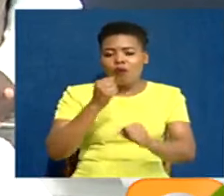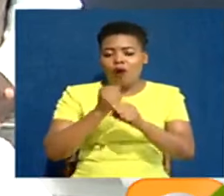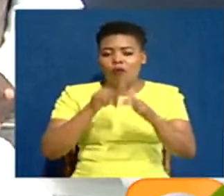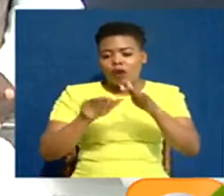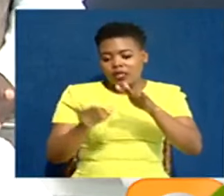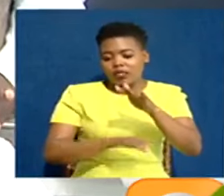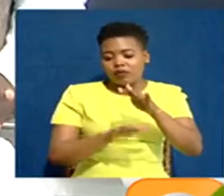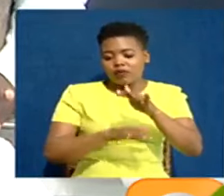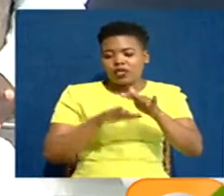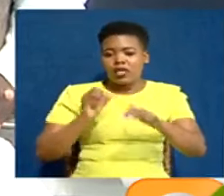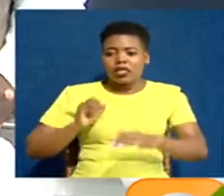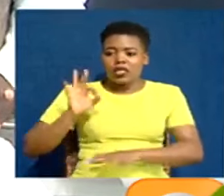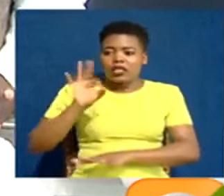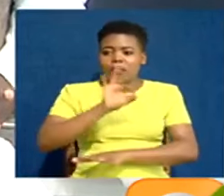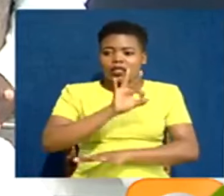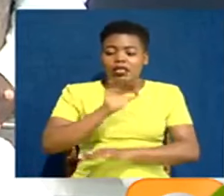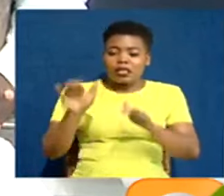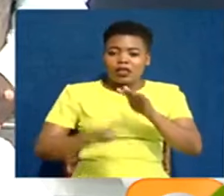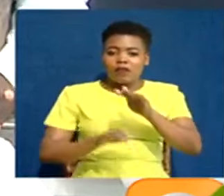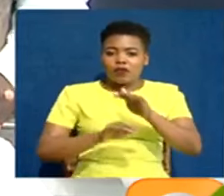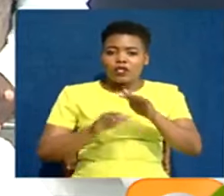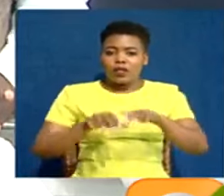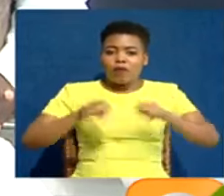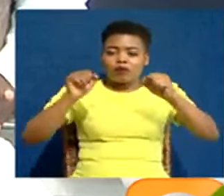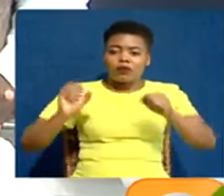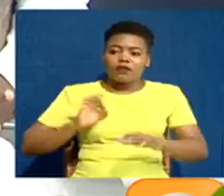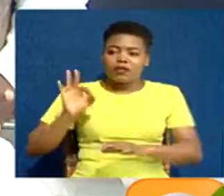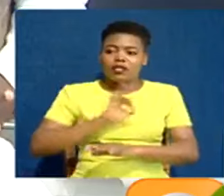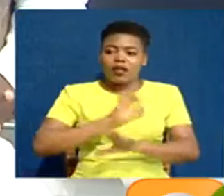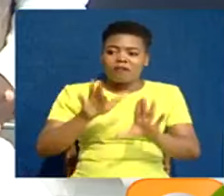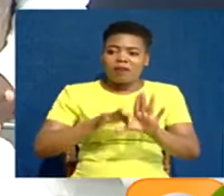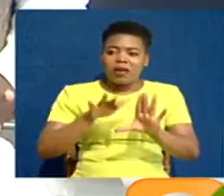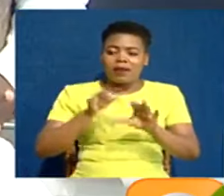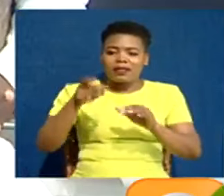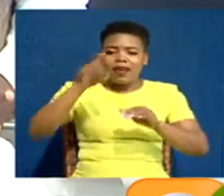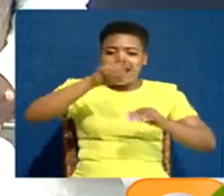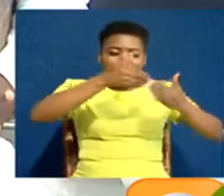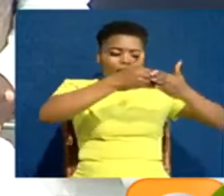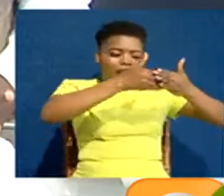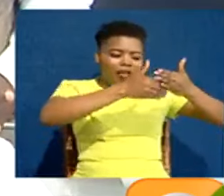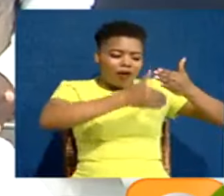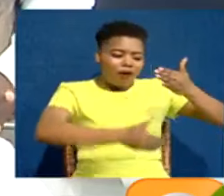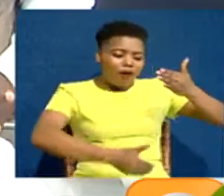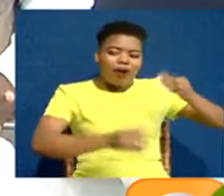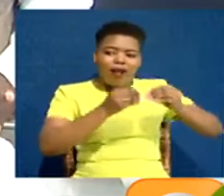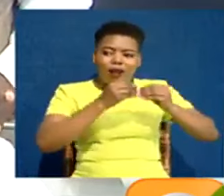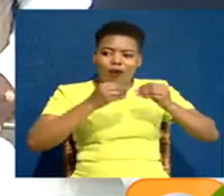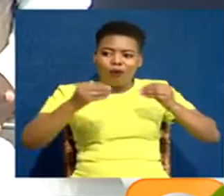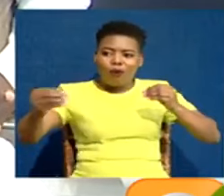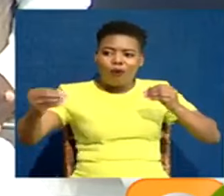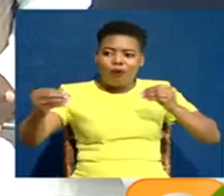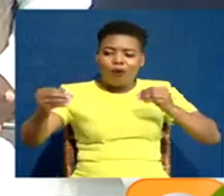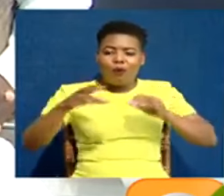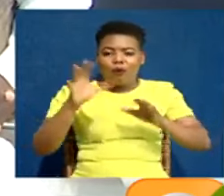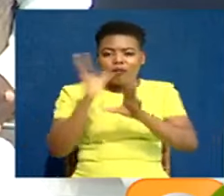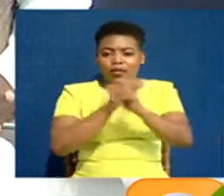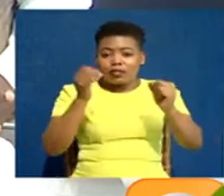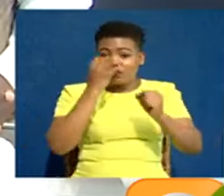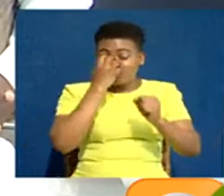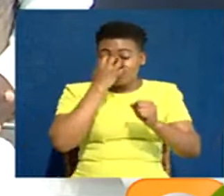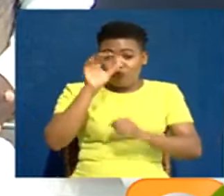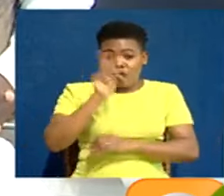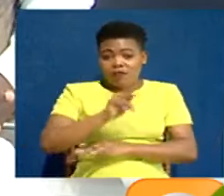of performance and delivery management may just have added to the long list of state officers in President William Ruto's administration, whose